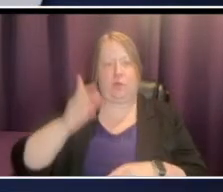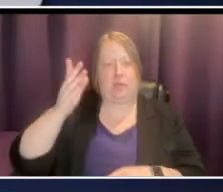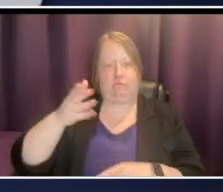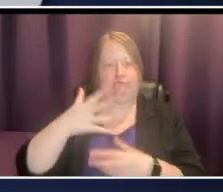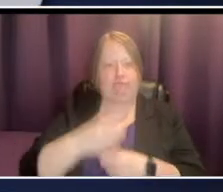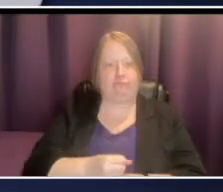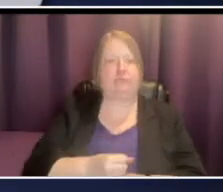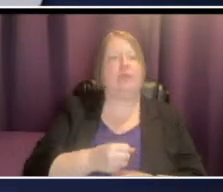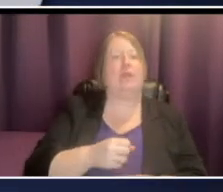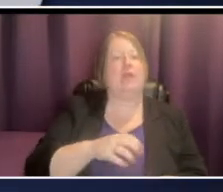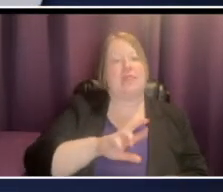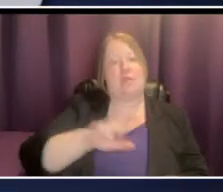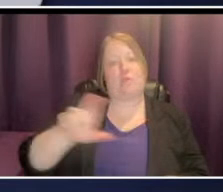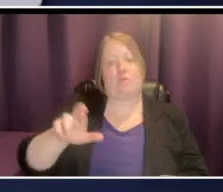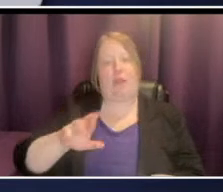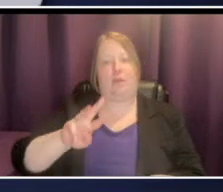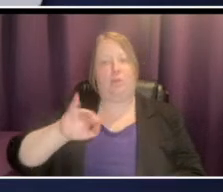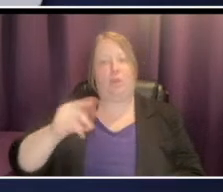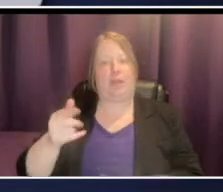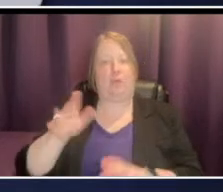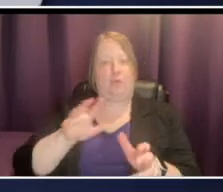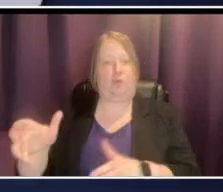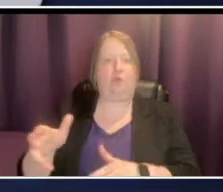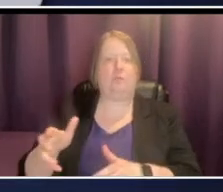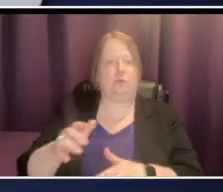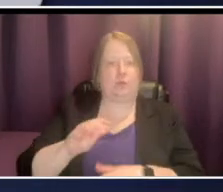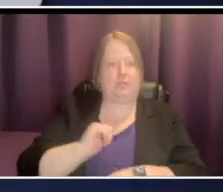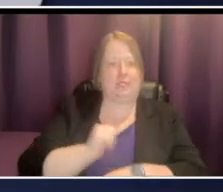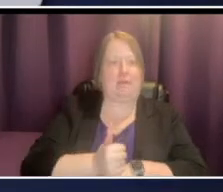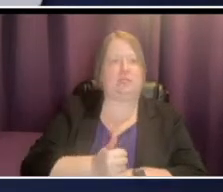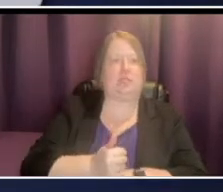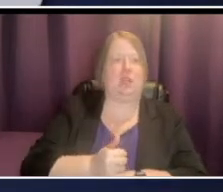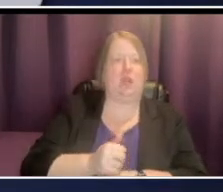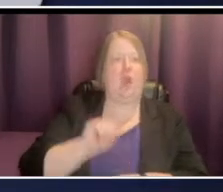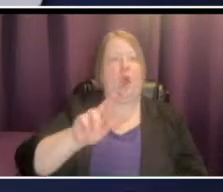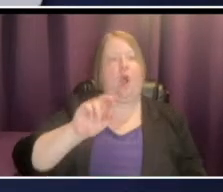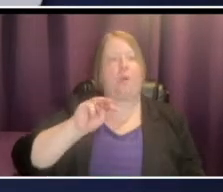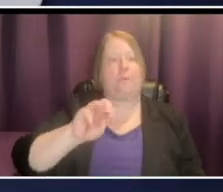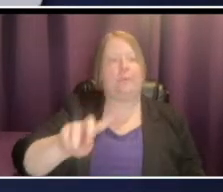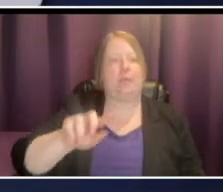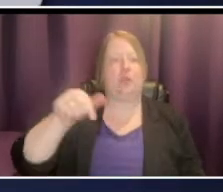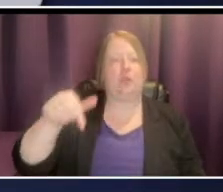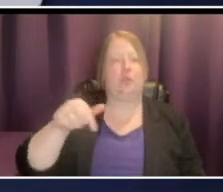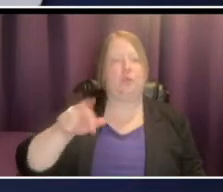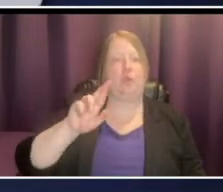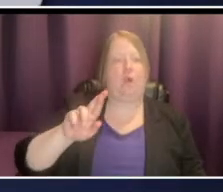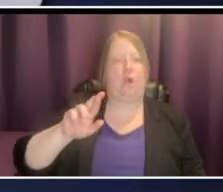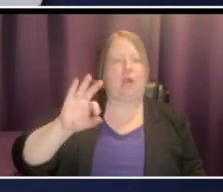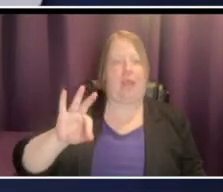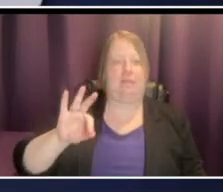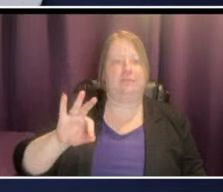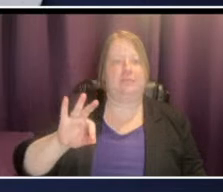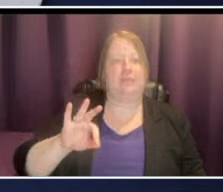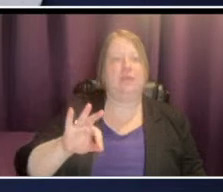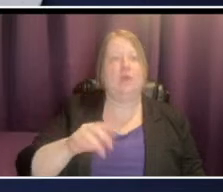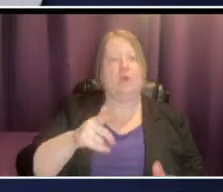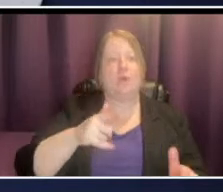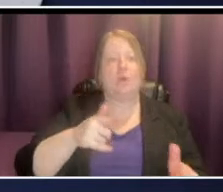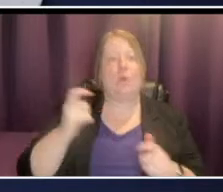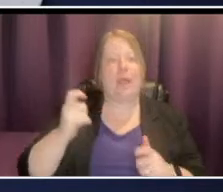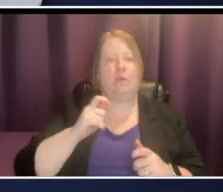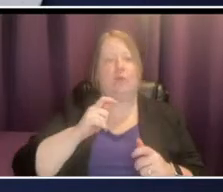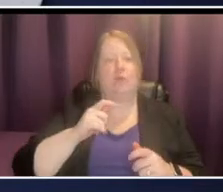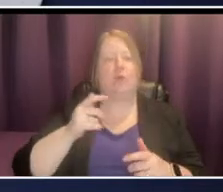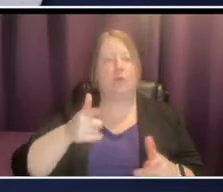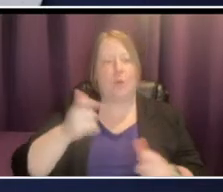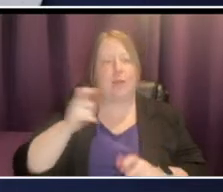establishing armed QRFs, or quick reaction forces, readying to deploy for January 6th. Groups